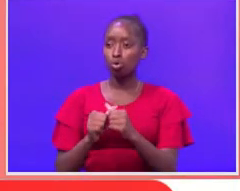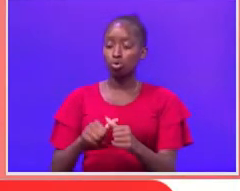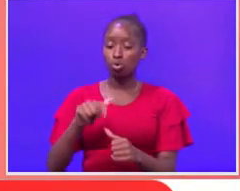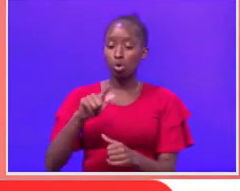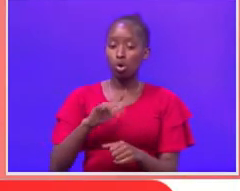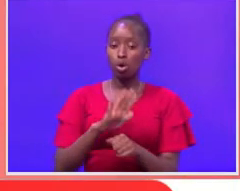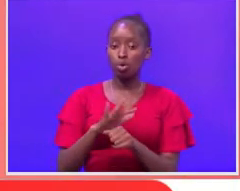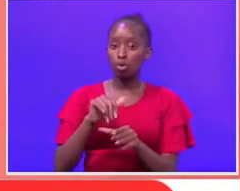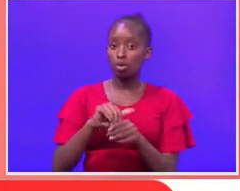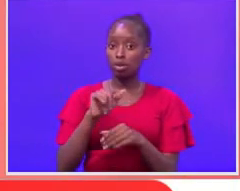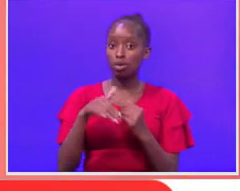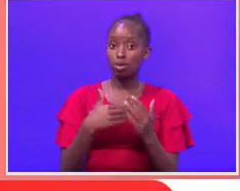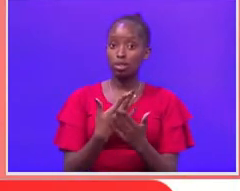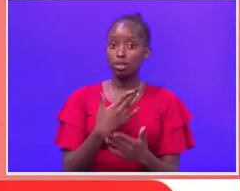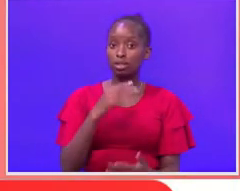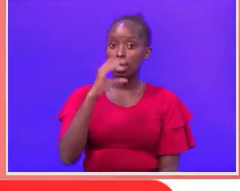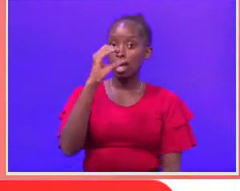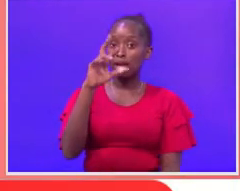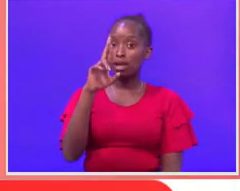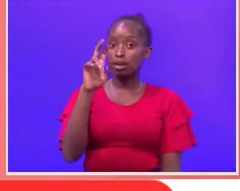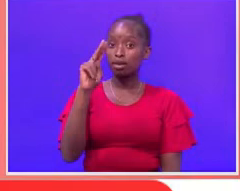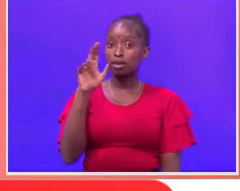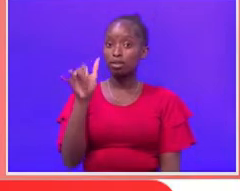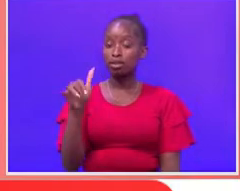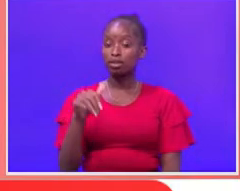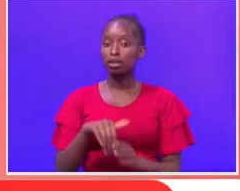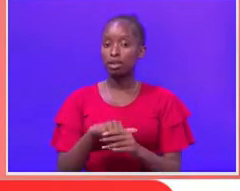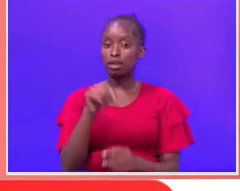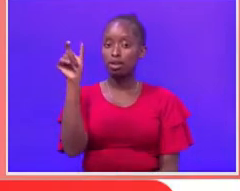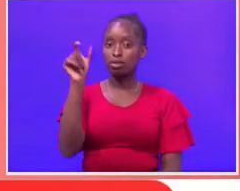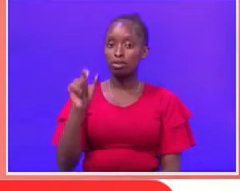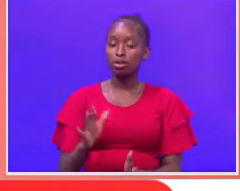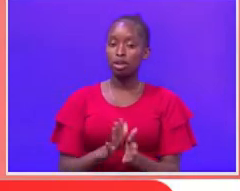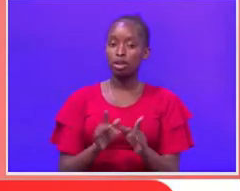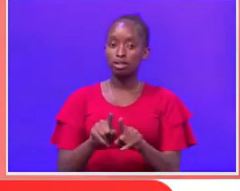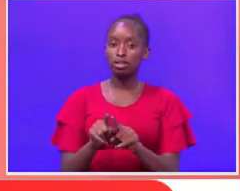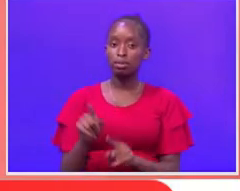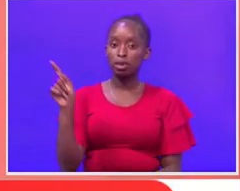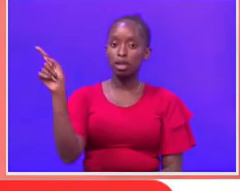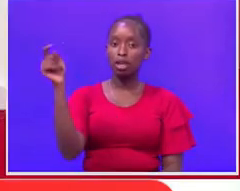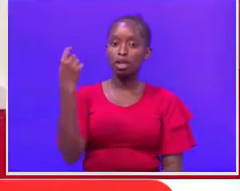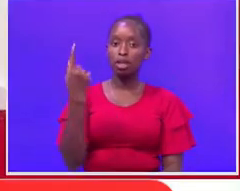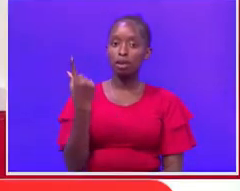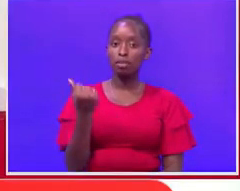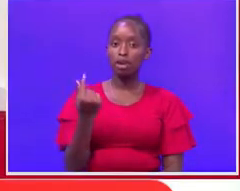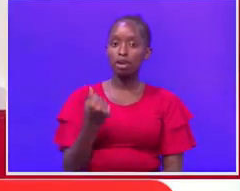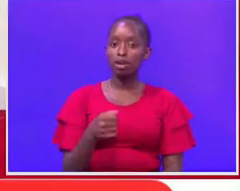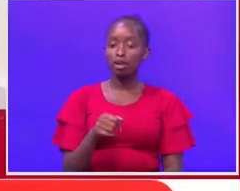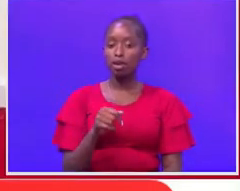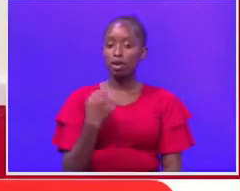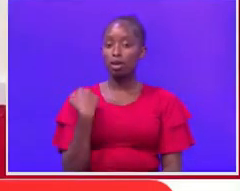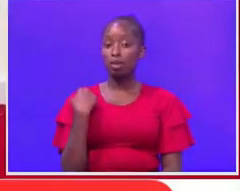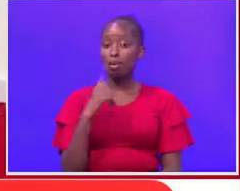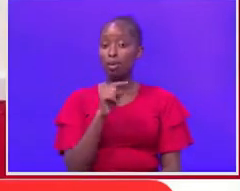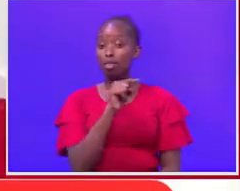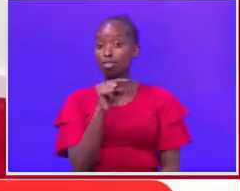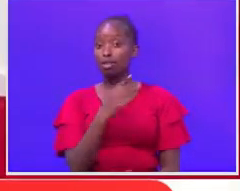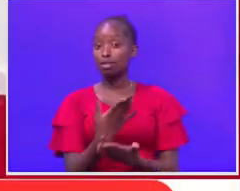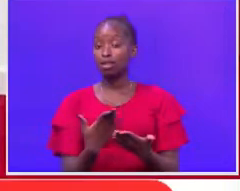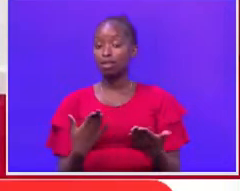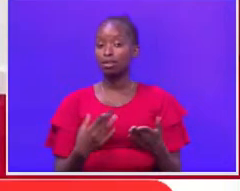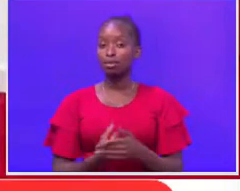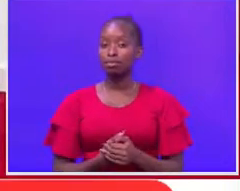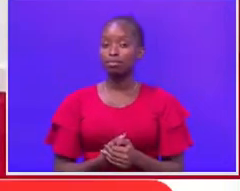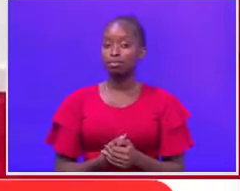depreciation on currencies across the region, and the Kenya shilling was one of those. This as the bank has admitted